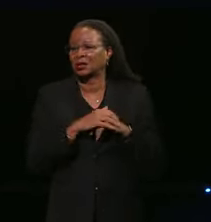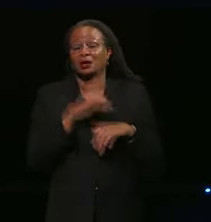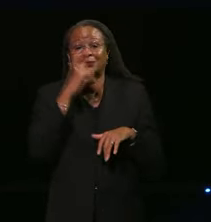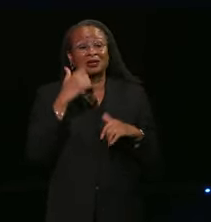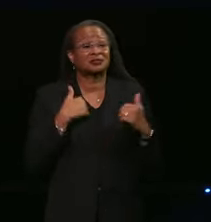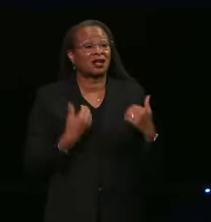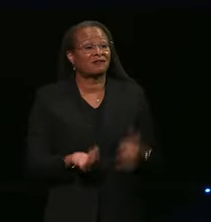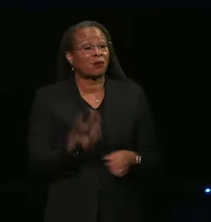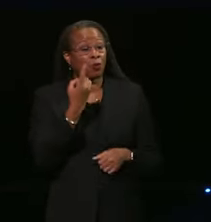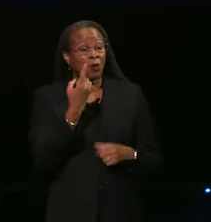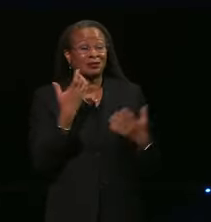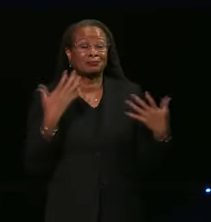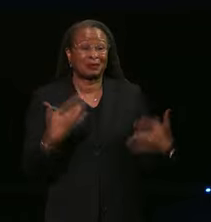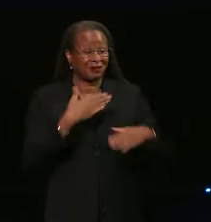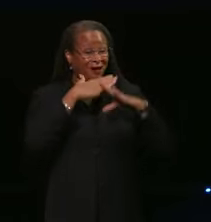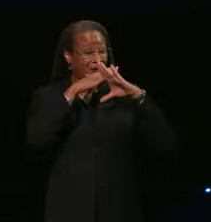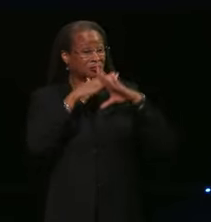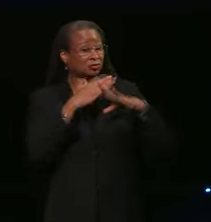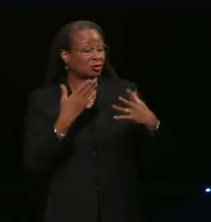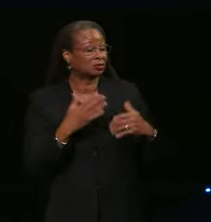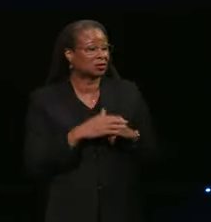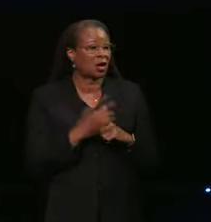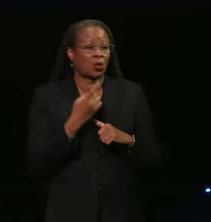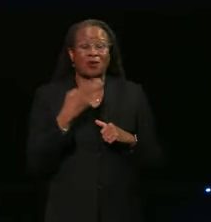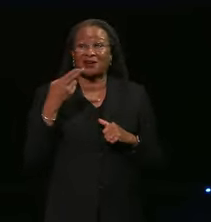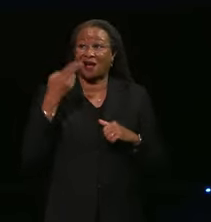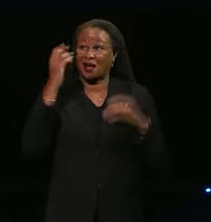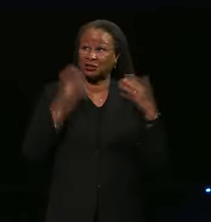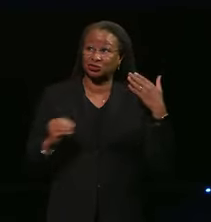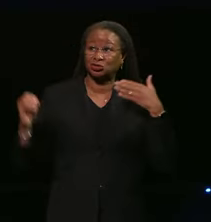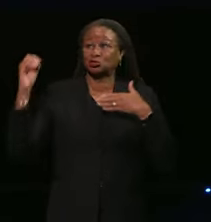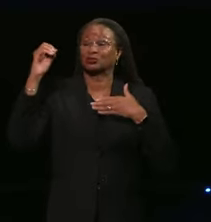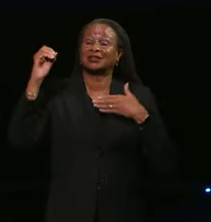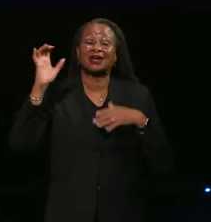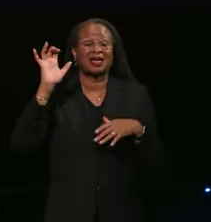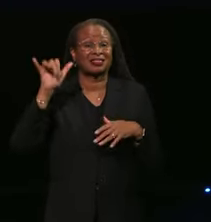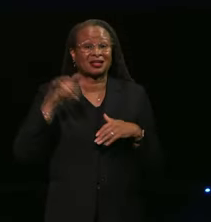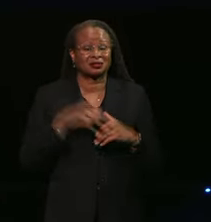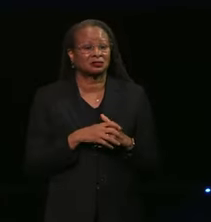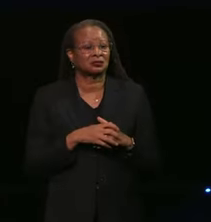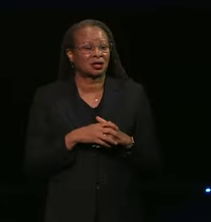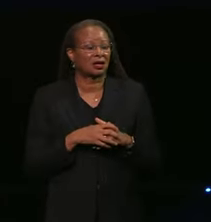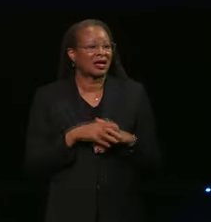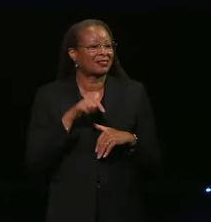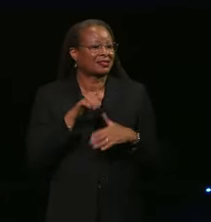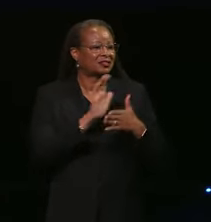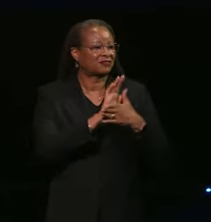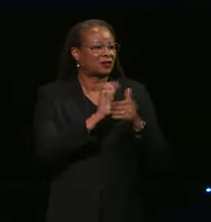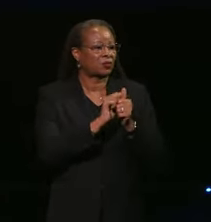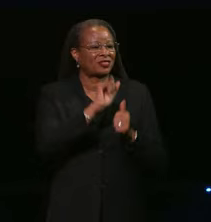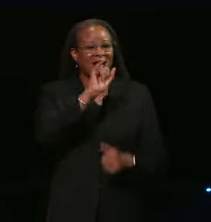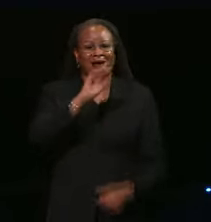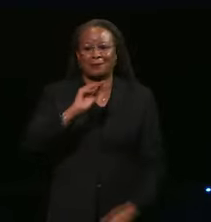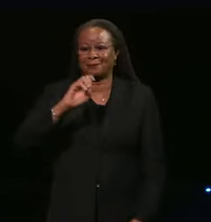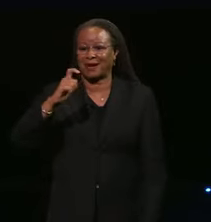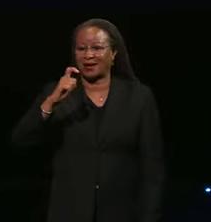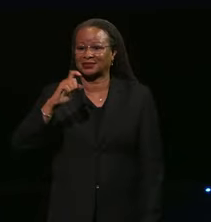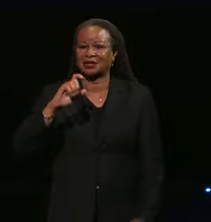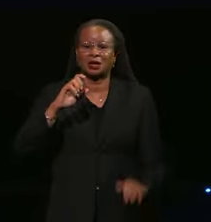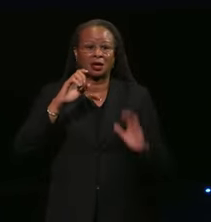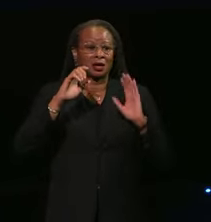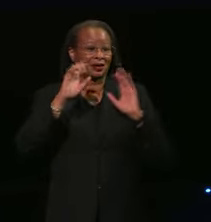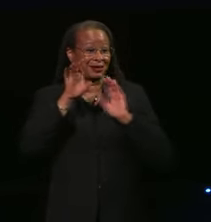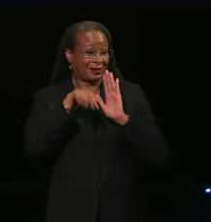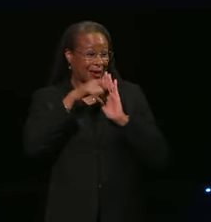there was one big obstacle here, one higher degree, which is that This was filmed with IMAX cameras, the